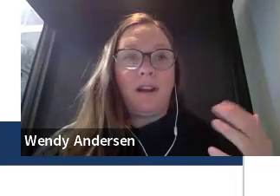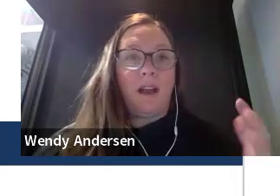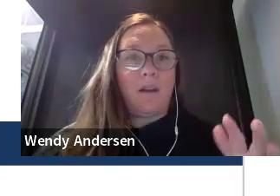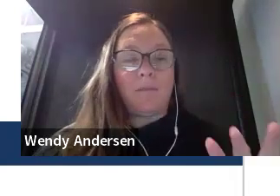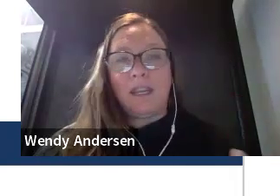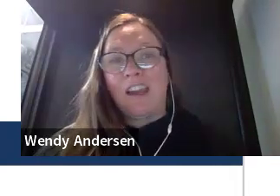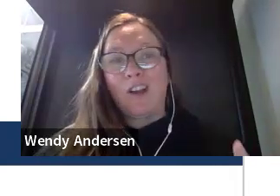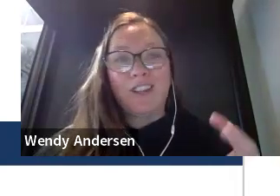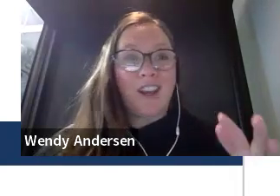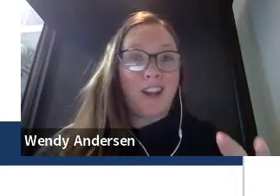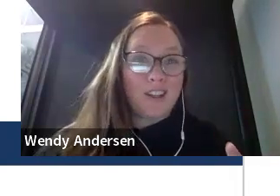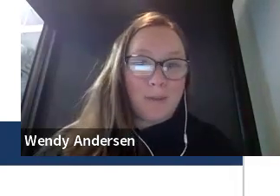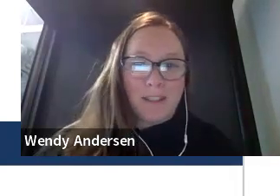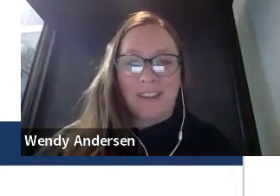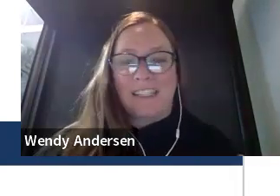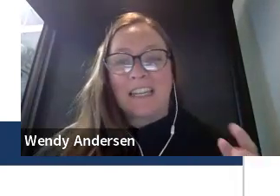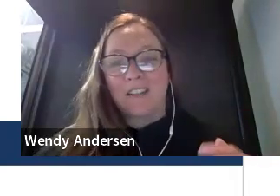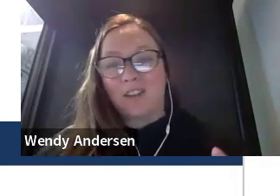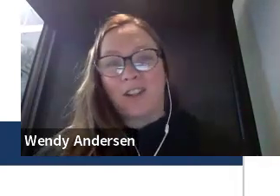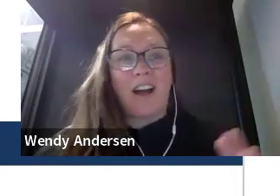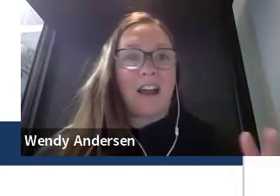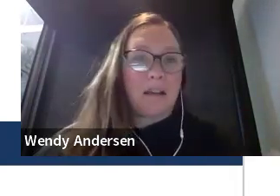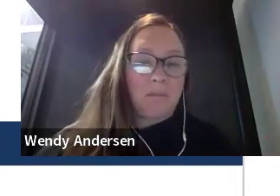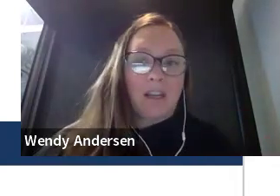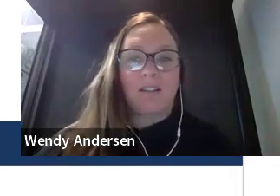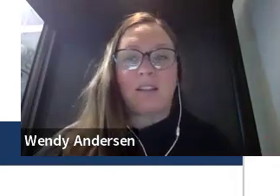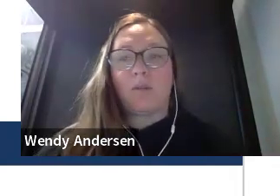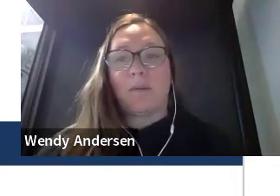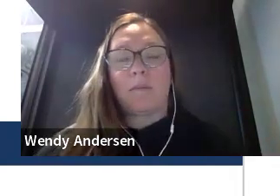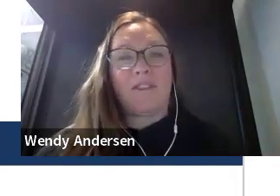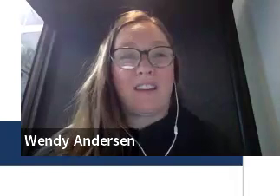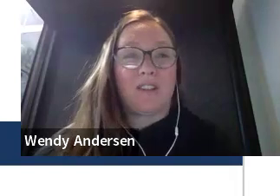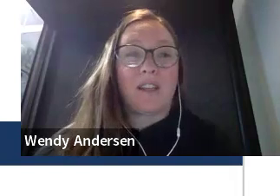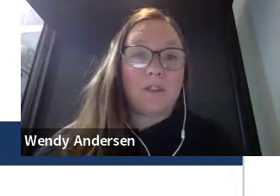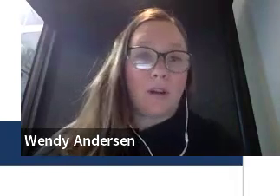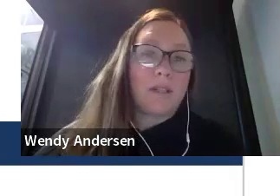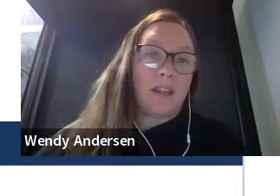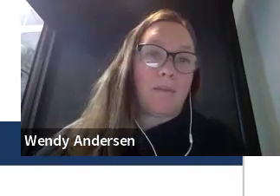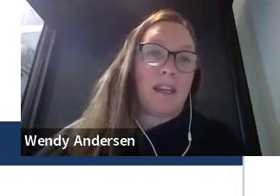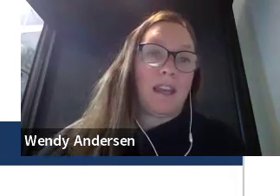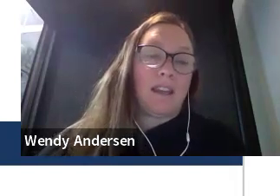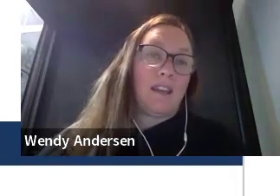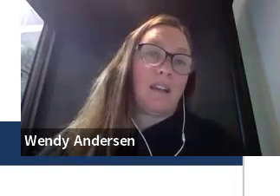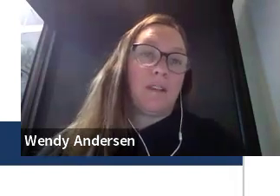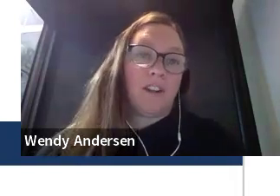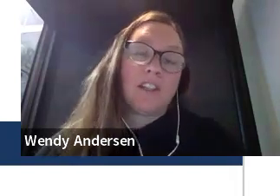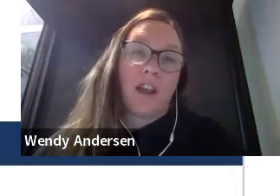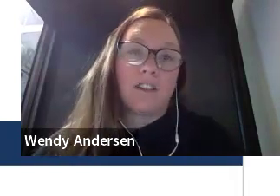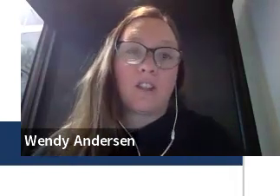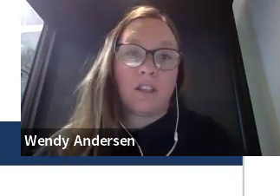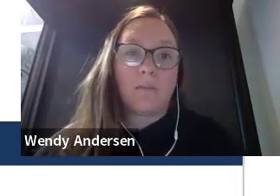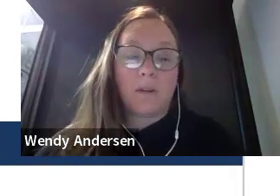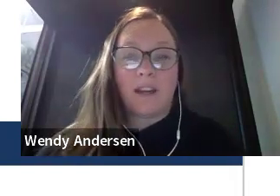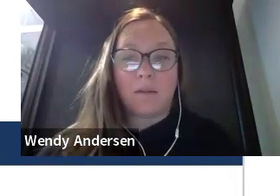Also, many healthcare, specifically dental, eye, medical equipment providers have stopped taking Medicaid, and it can be